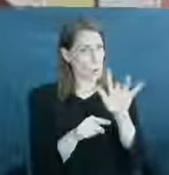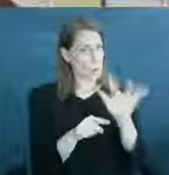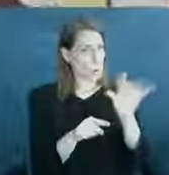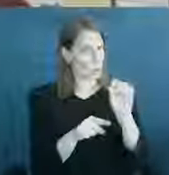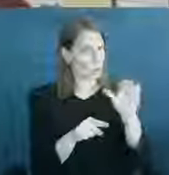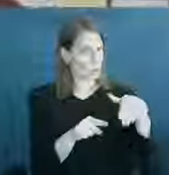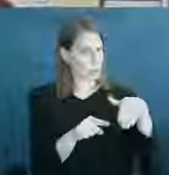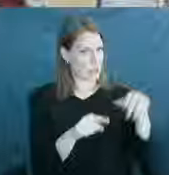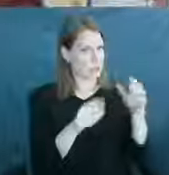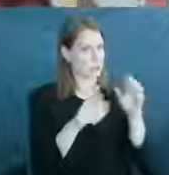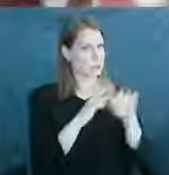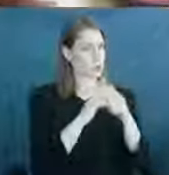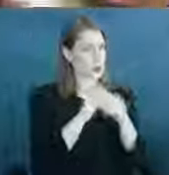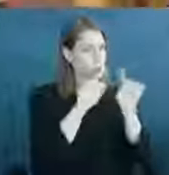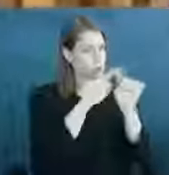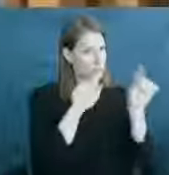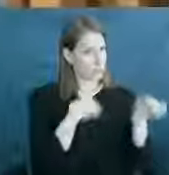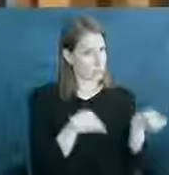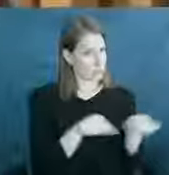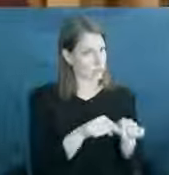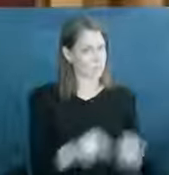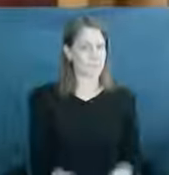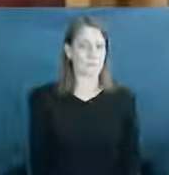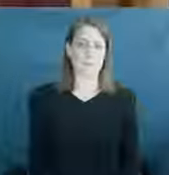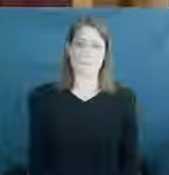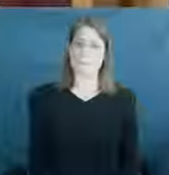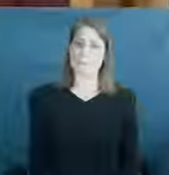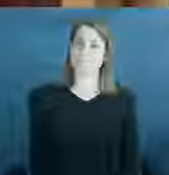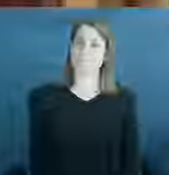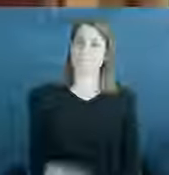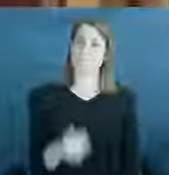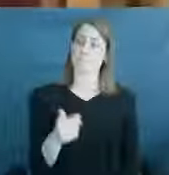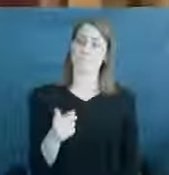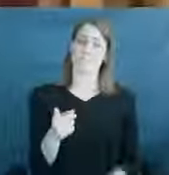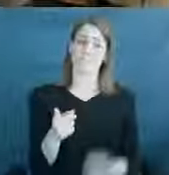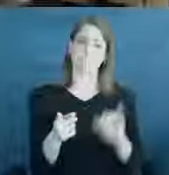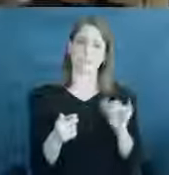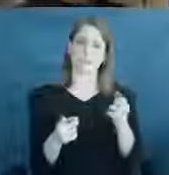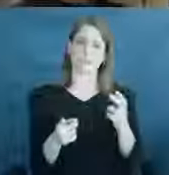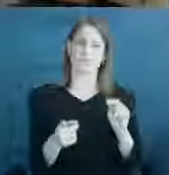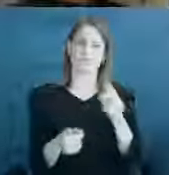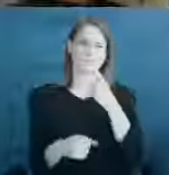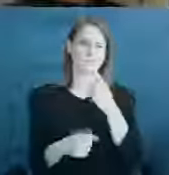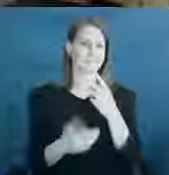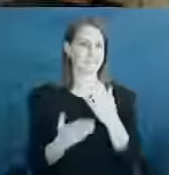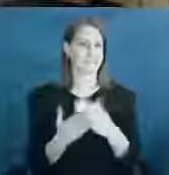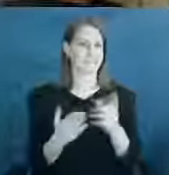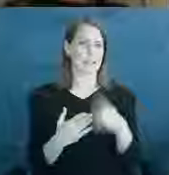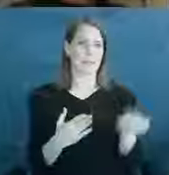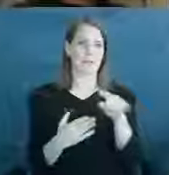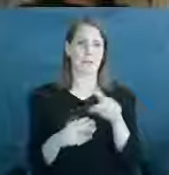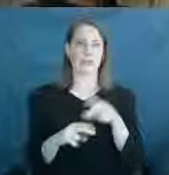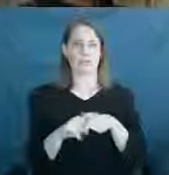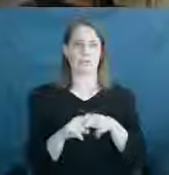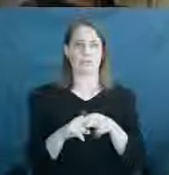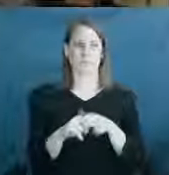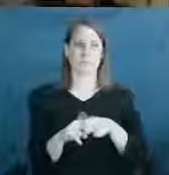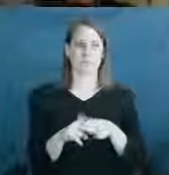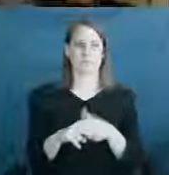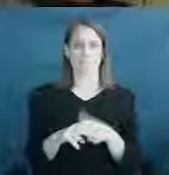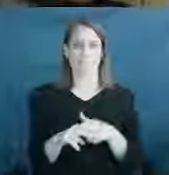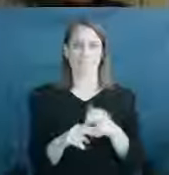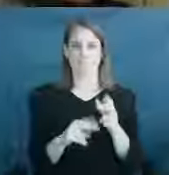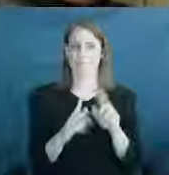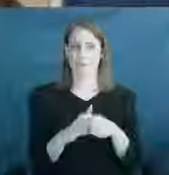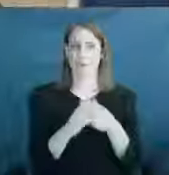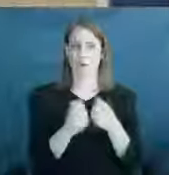just start with a straight O, without a hole in it. A rectangle, a cuboid. What's a keyboard? Some